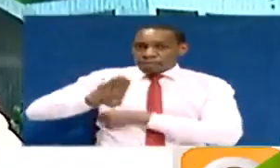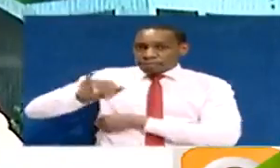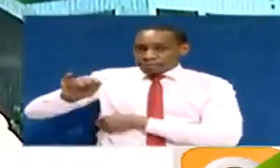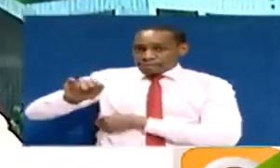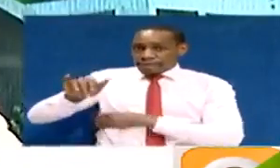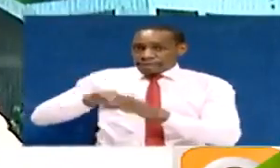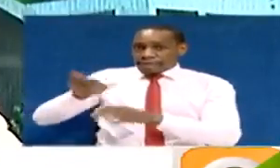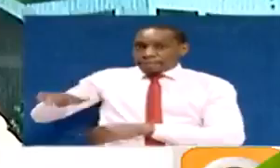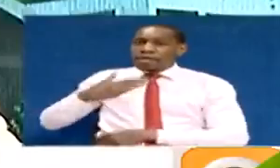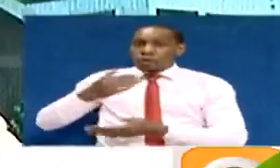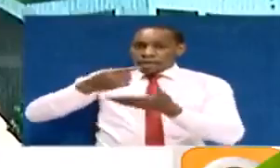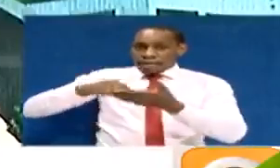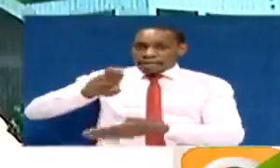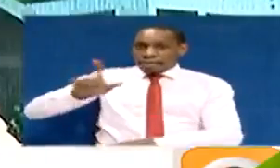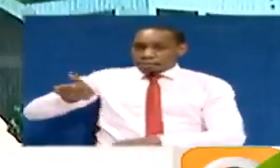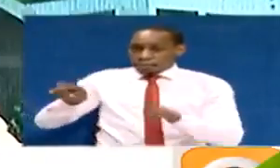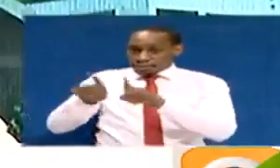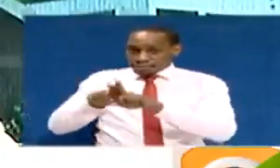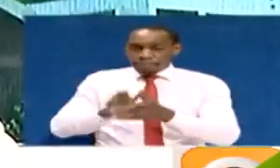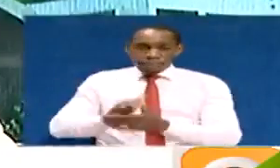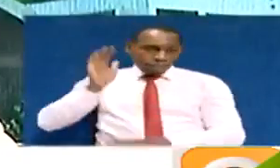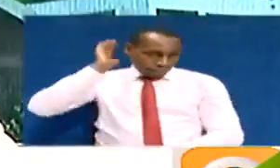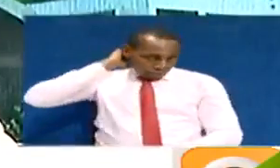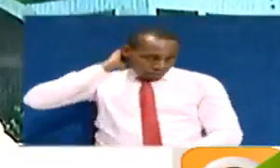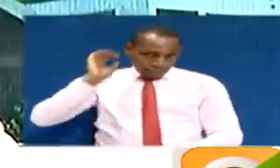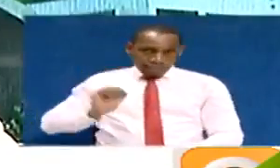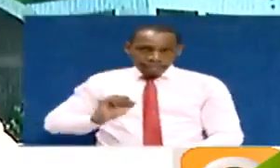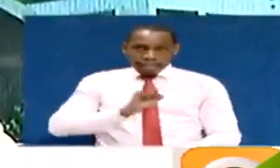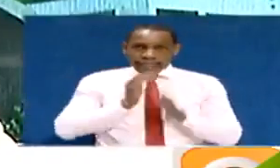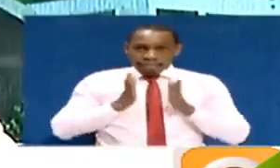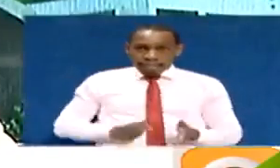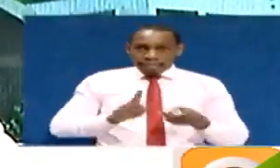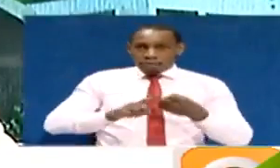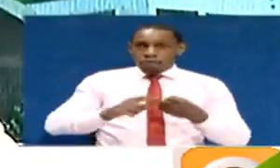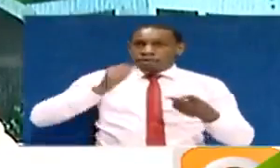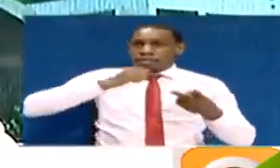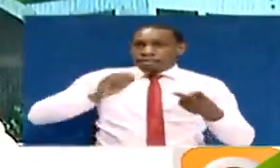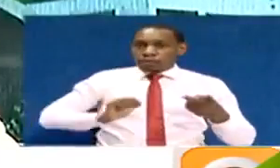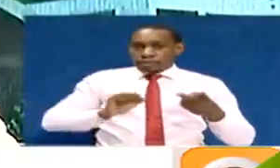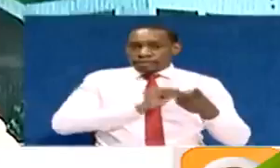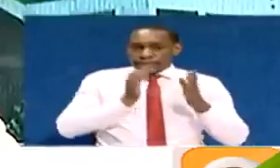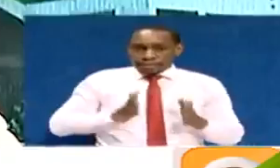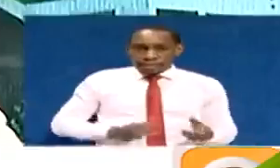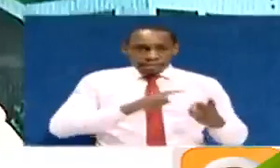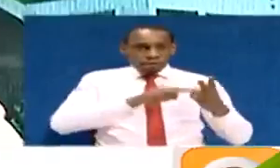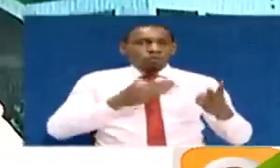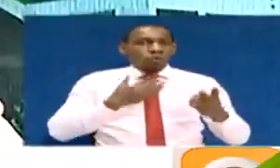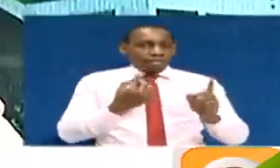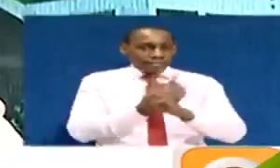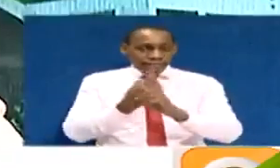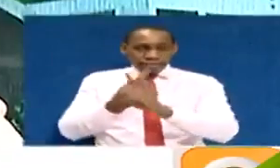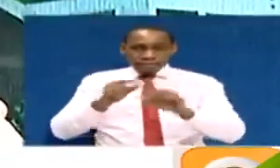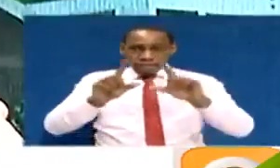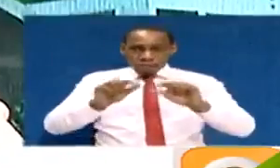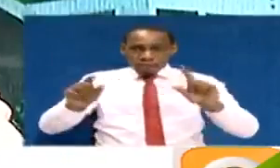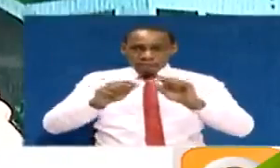legislators to pass the bill as is. Murang’a Senator Irungu Kang’ata and Kitui Senator Enoch Wambua want various parts of